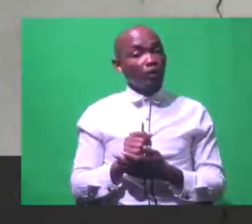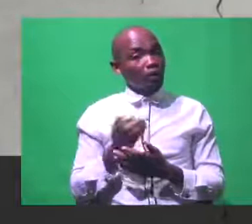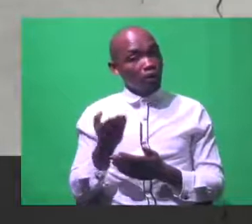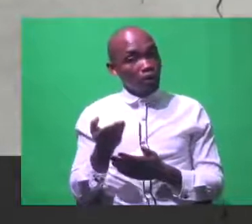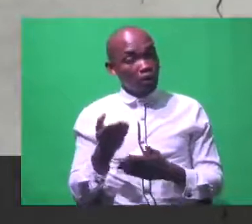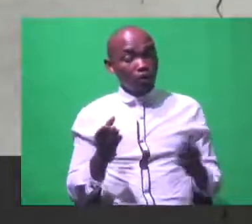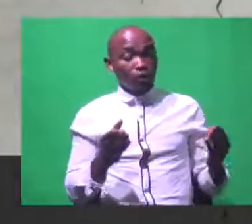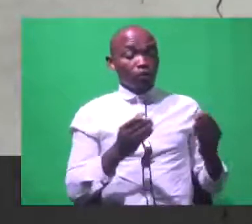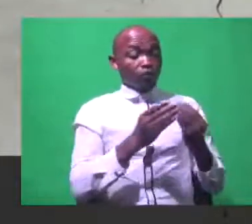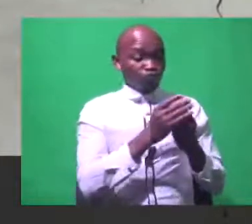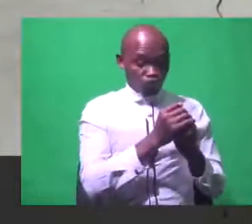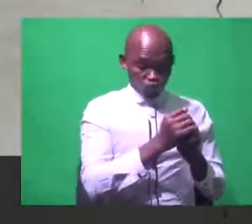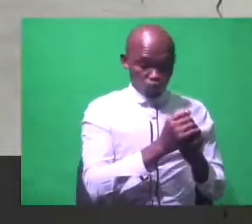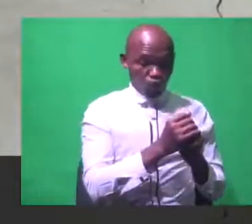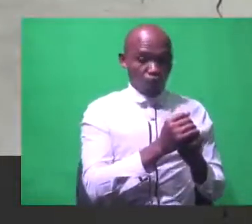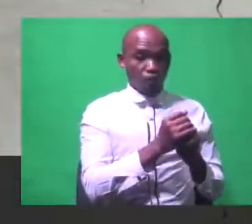and